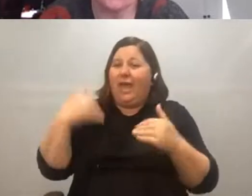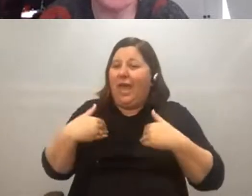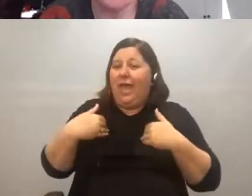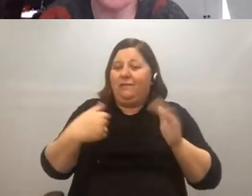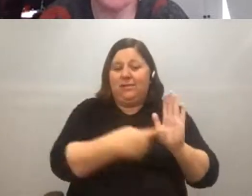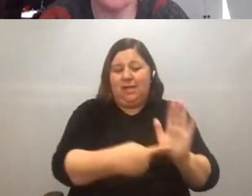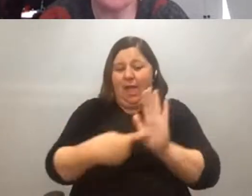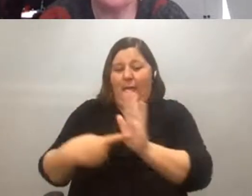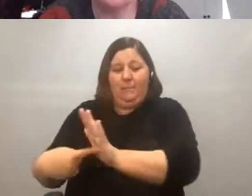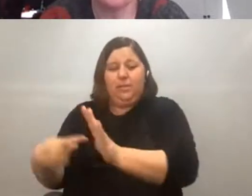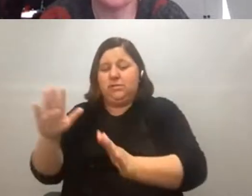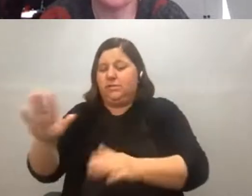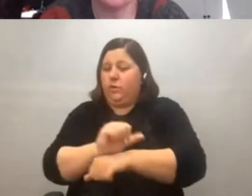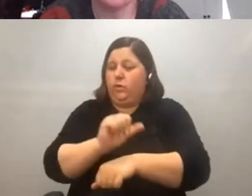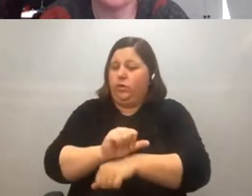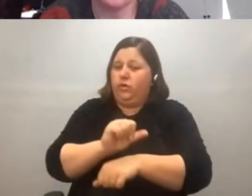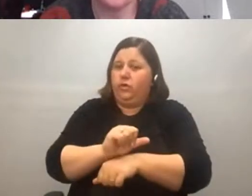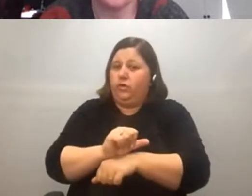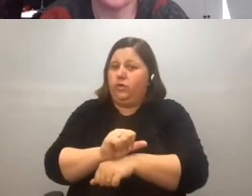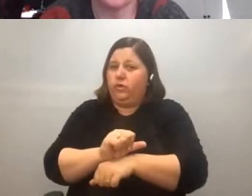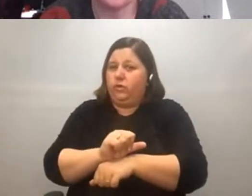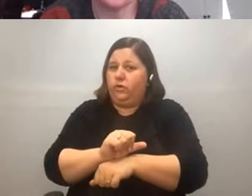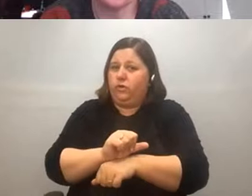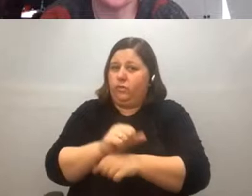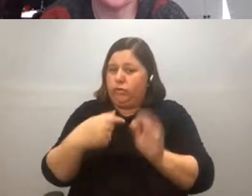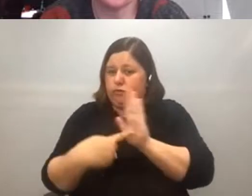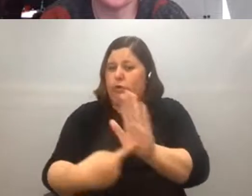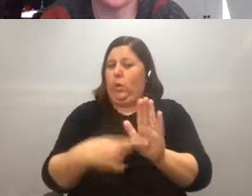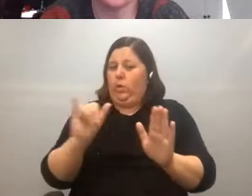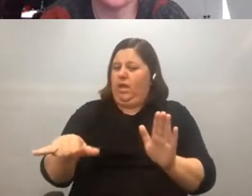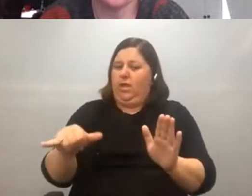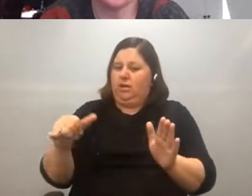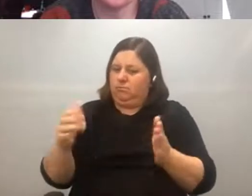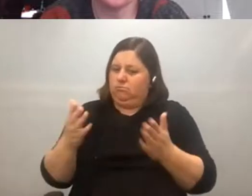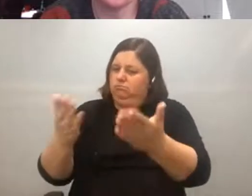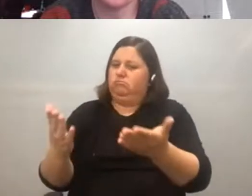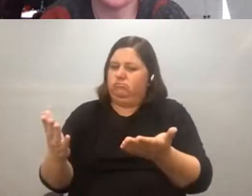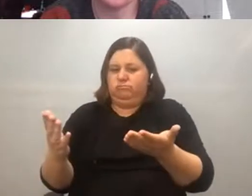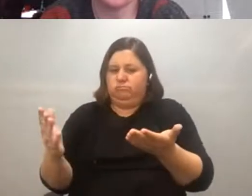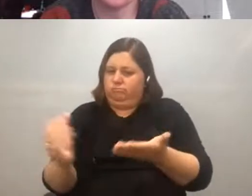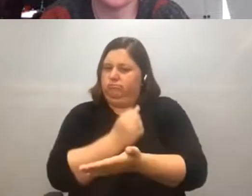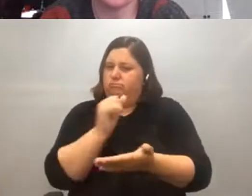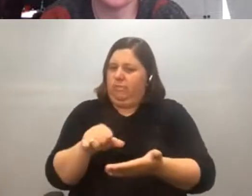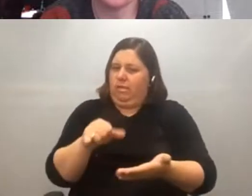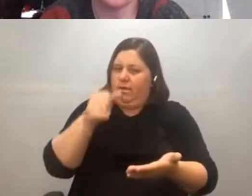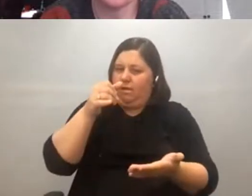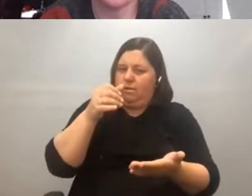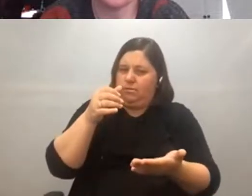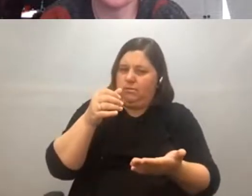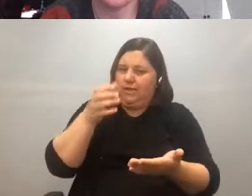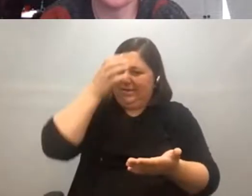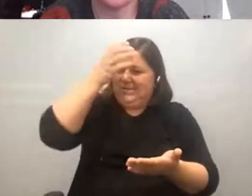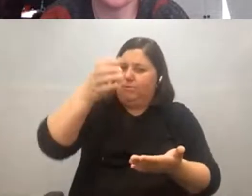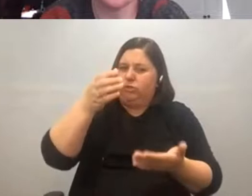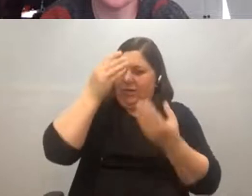come up where that's also um being reflected i would use that conceptual information field that's